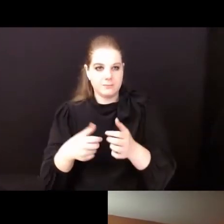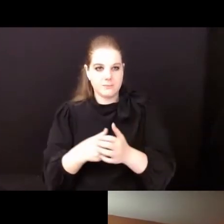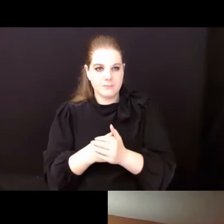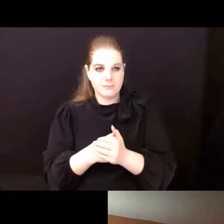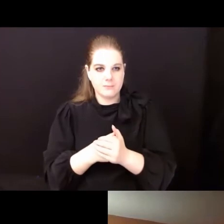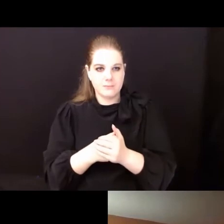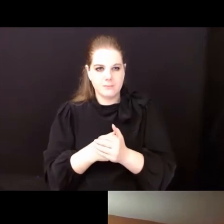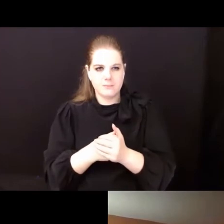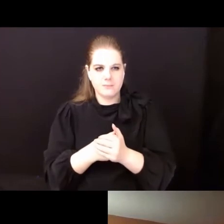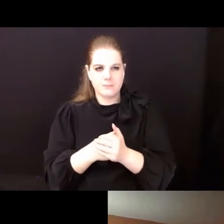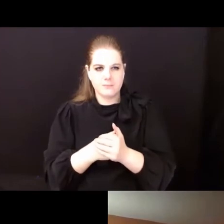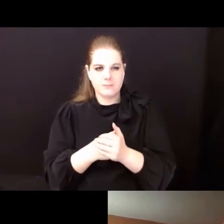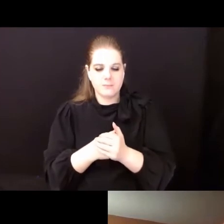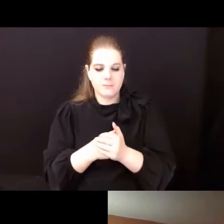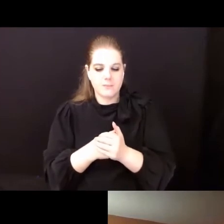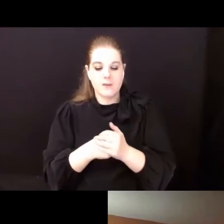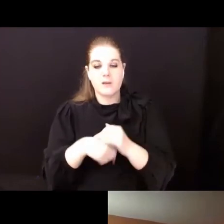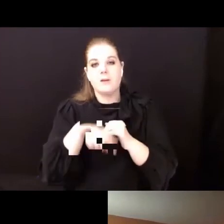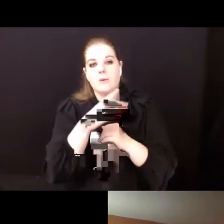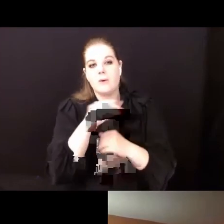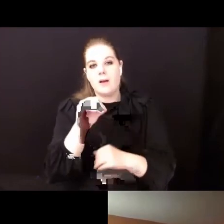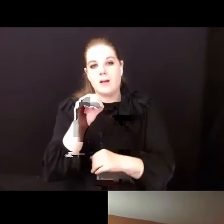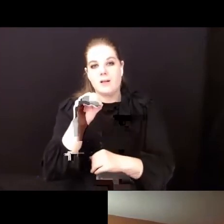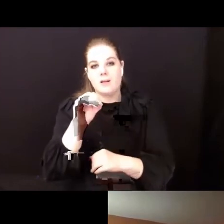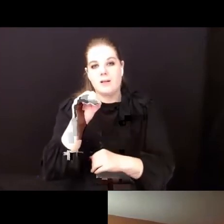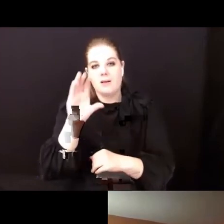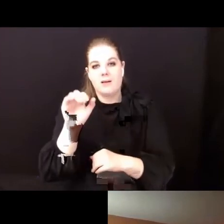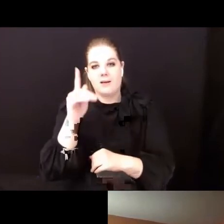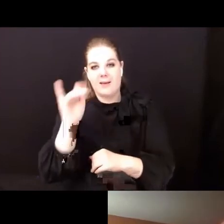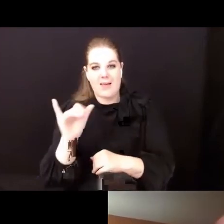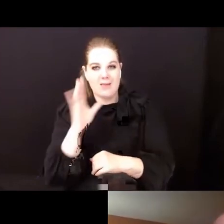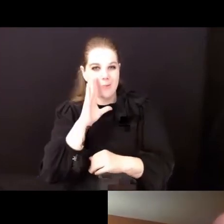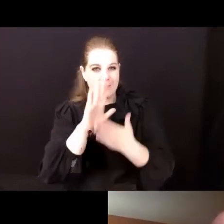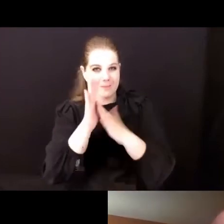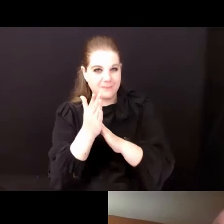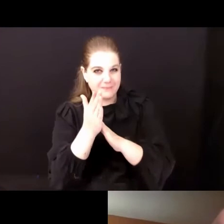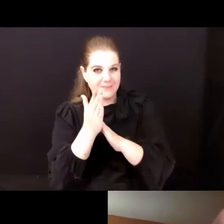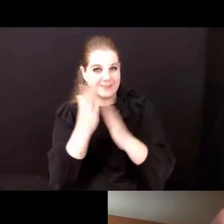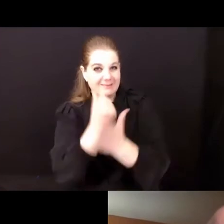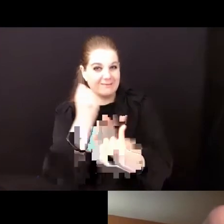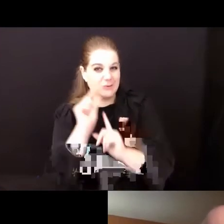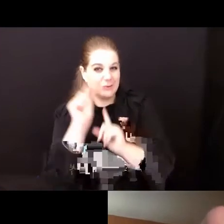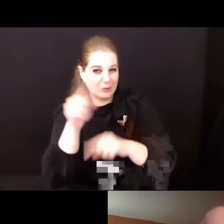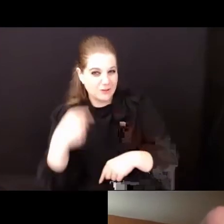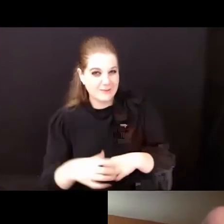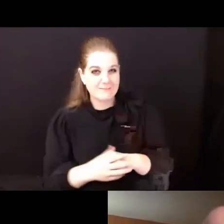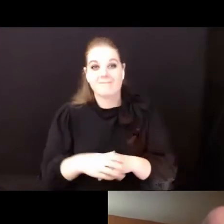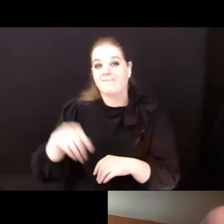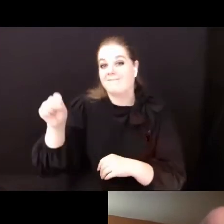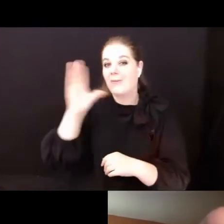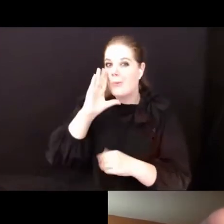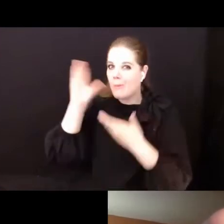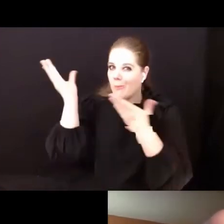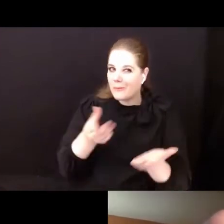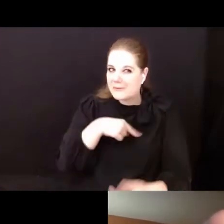and Kathy, I am gonna get to China. We will bring you to China, but other places, you know, we've had